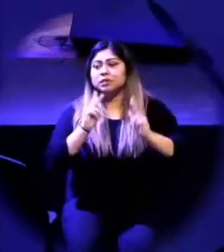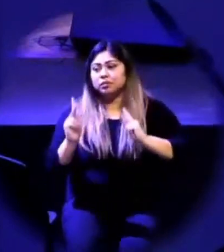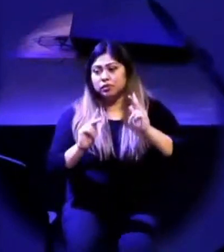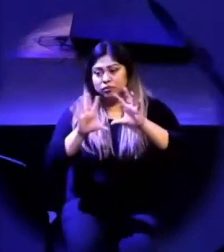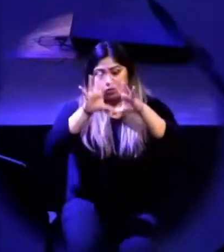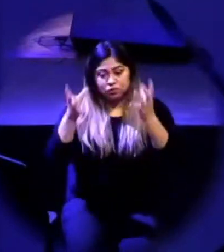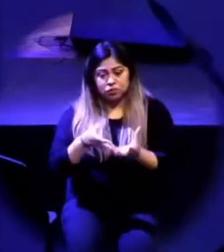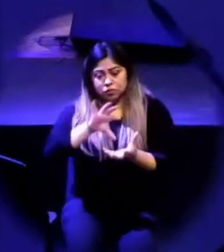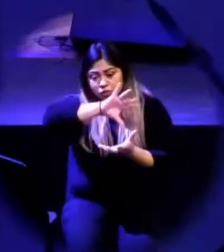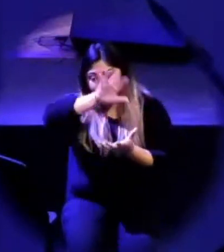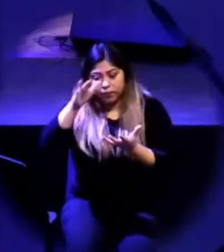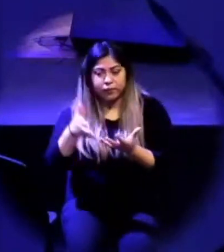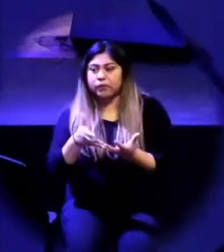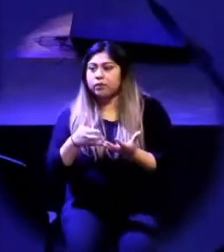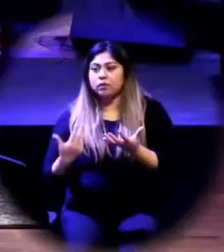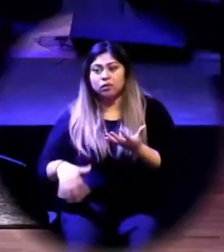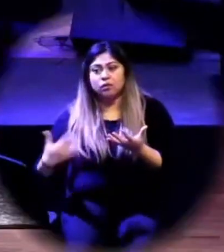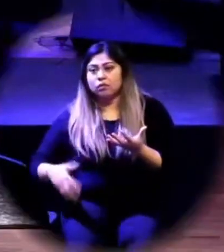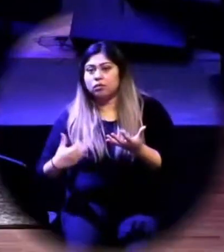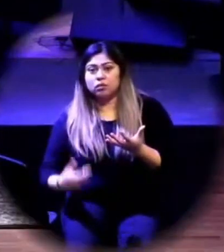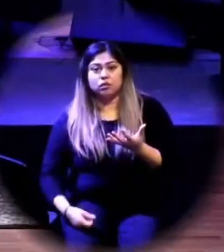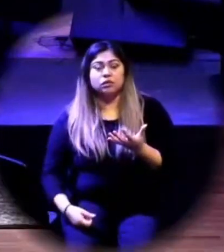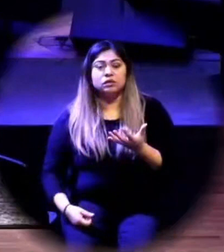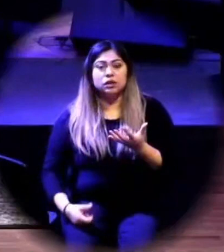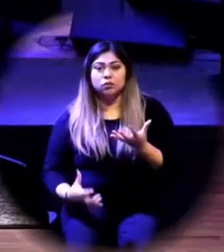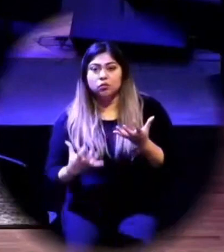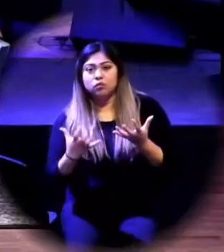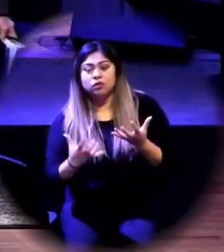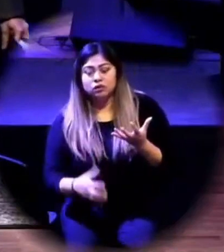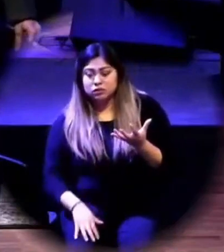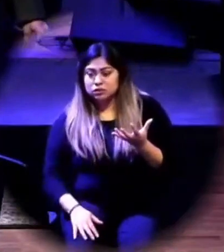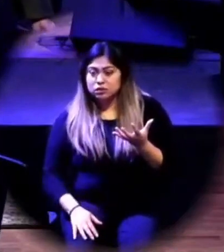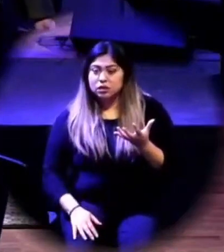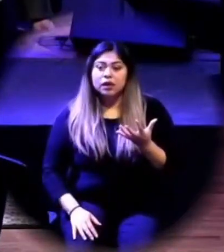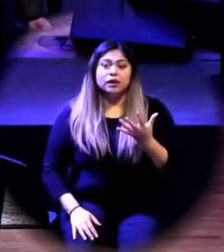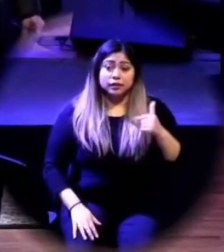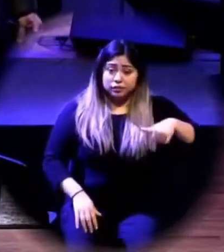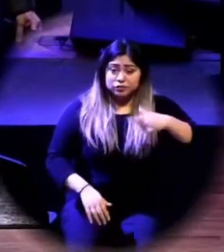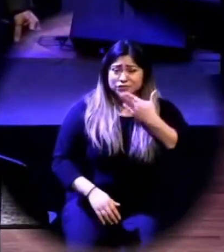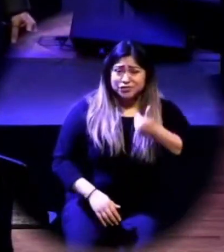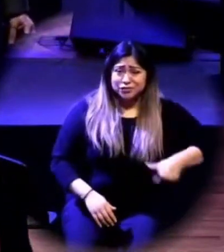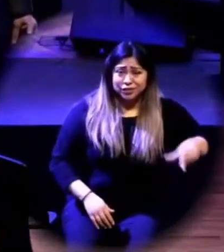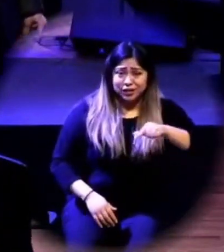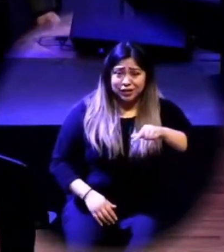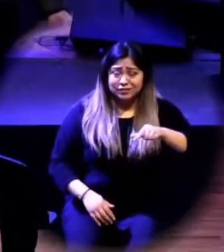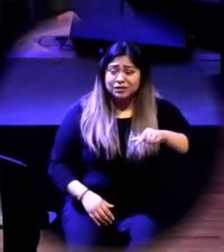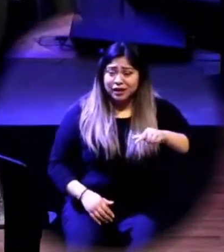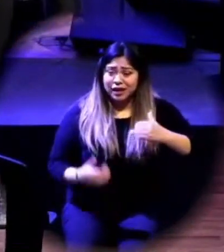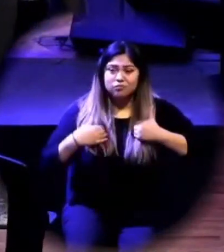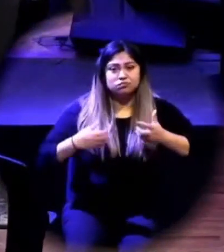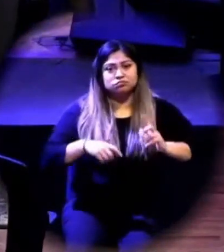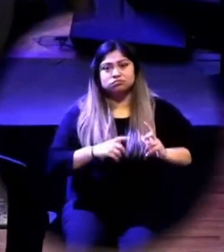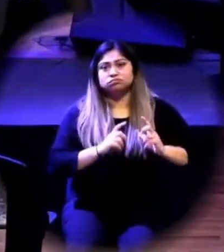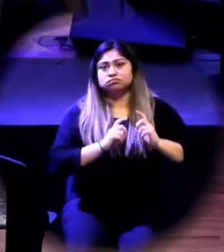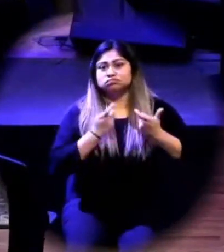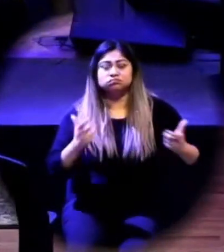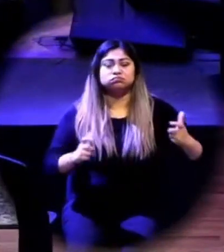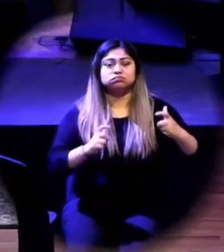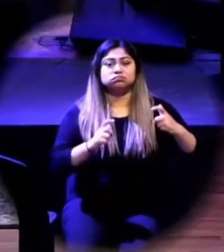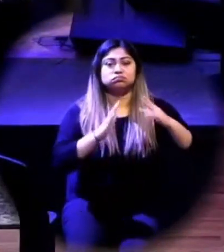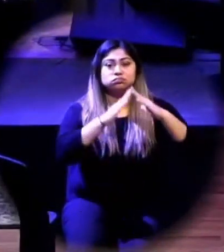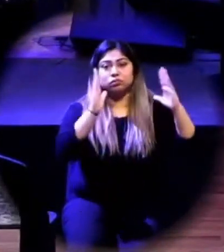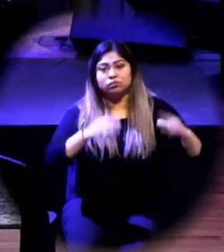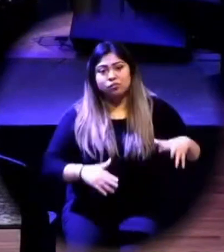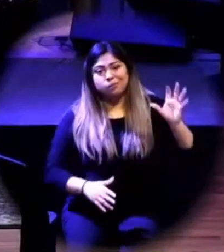Land, you can always find somebody with a much, much bigger house than you. But many people in the world would walk our streets and they